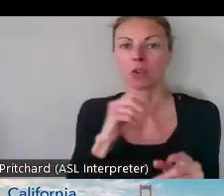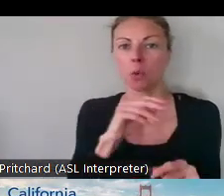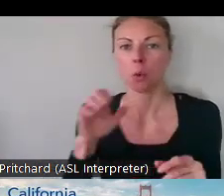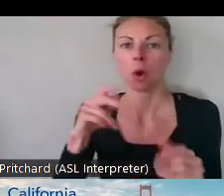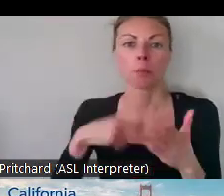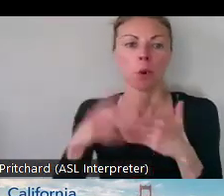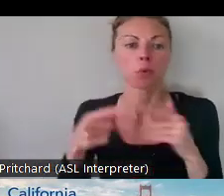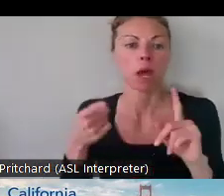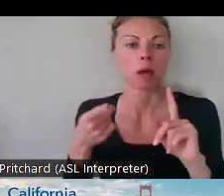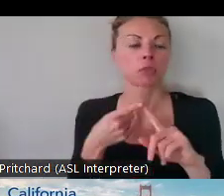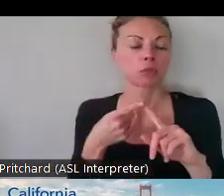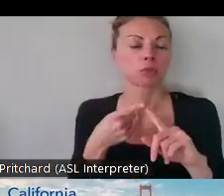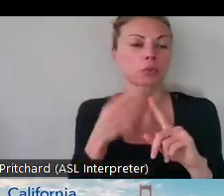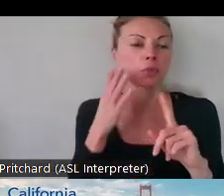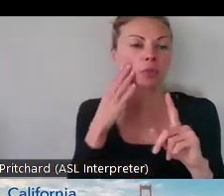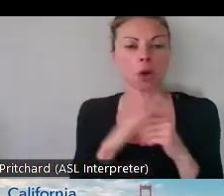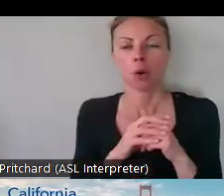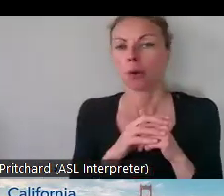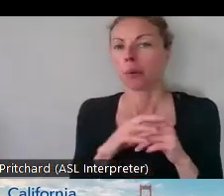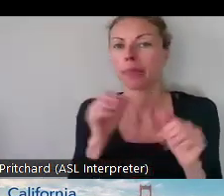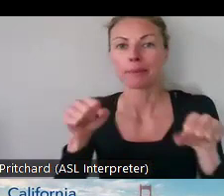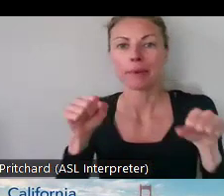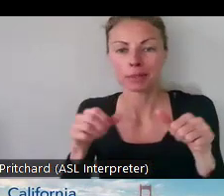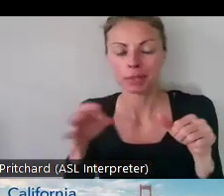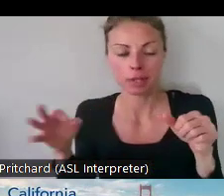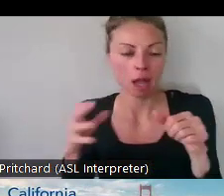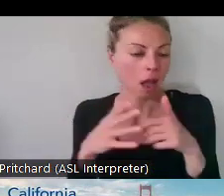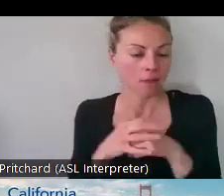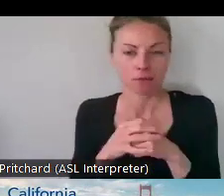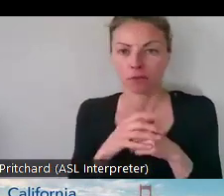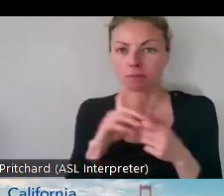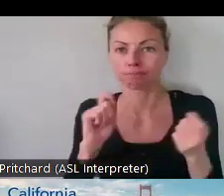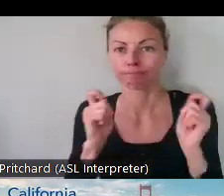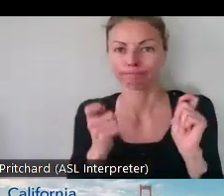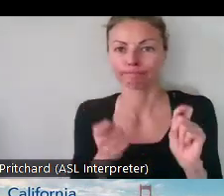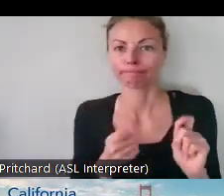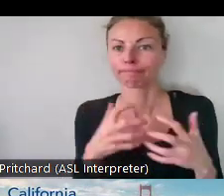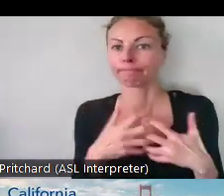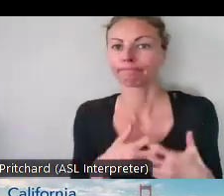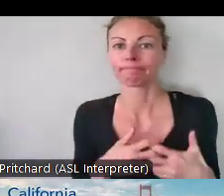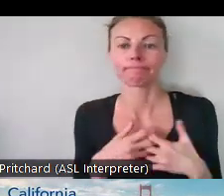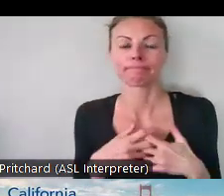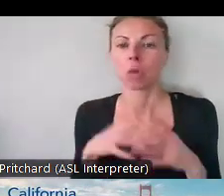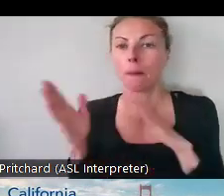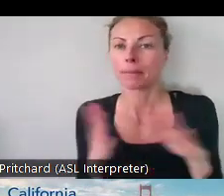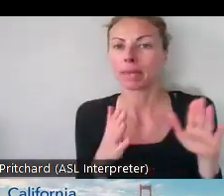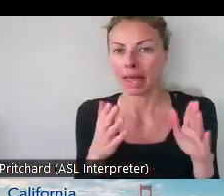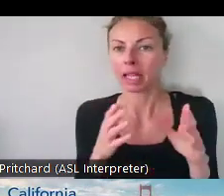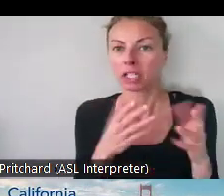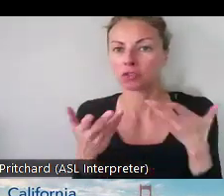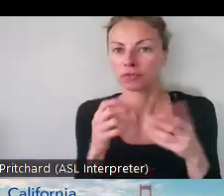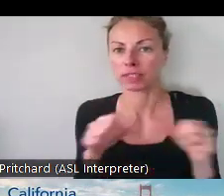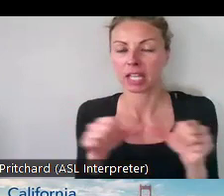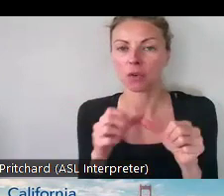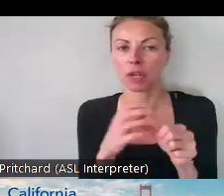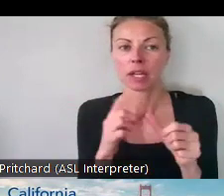to the possibility of reconfiguring planning service areas, and